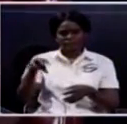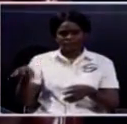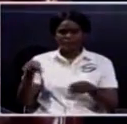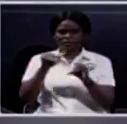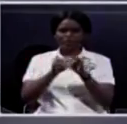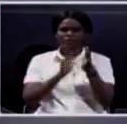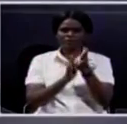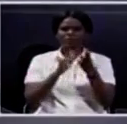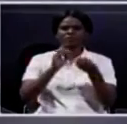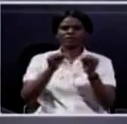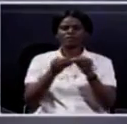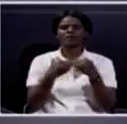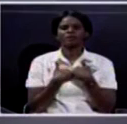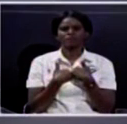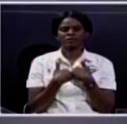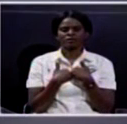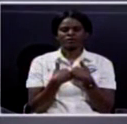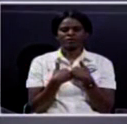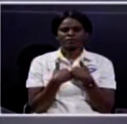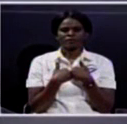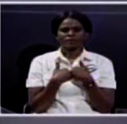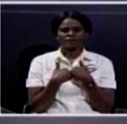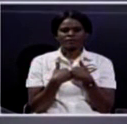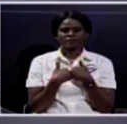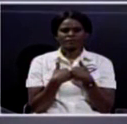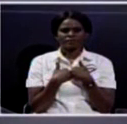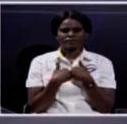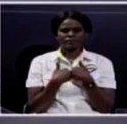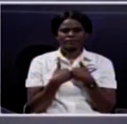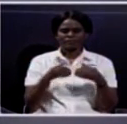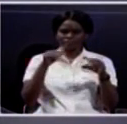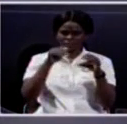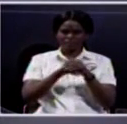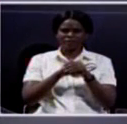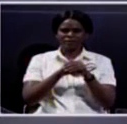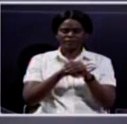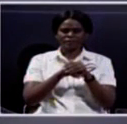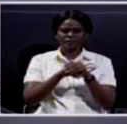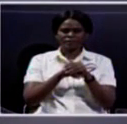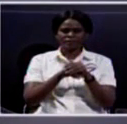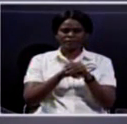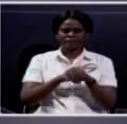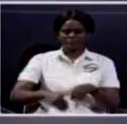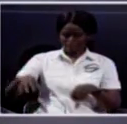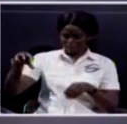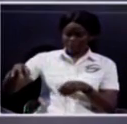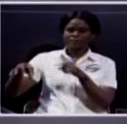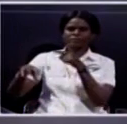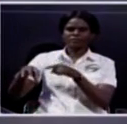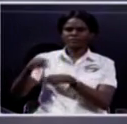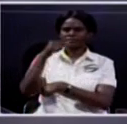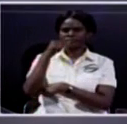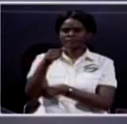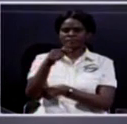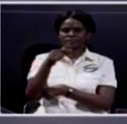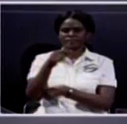2,000 children. And then in a term, a child we are saying